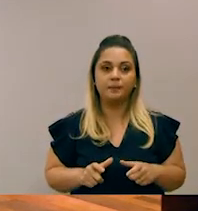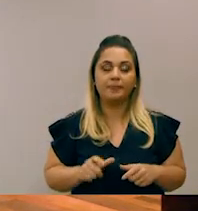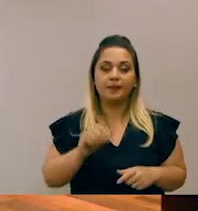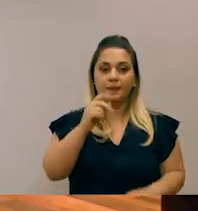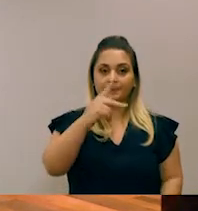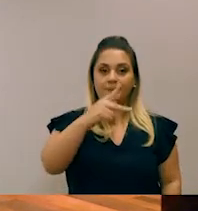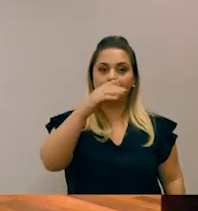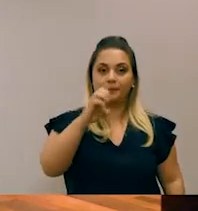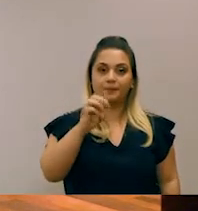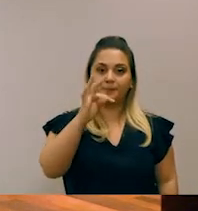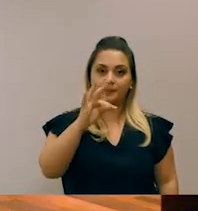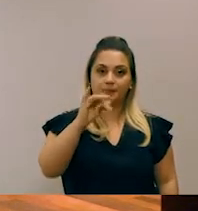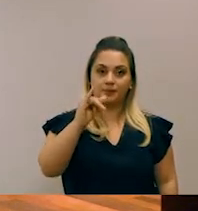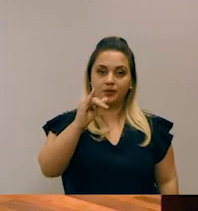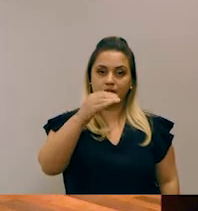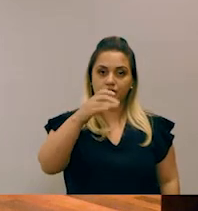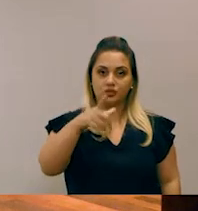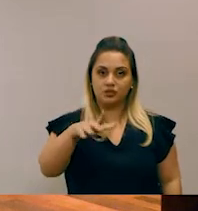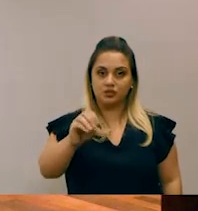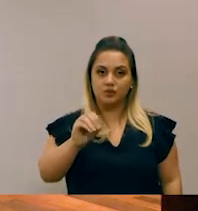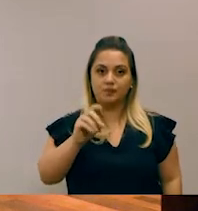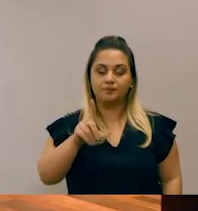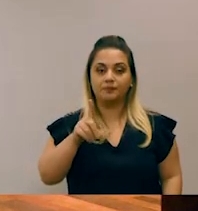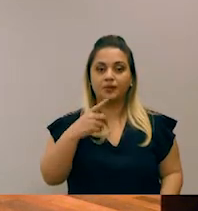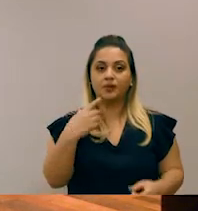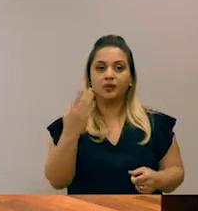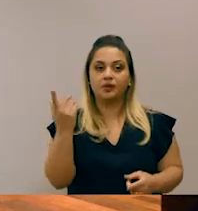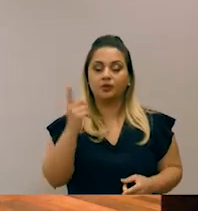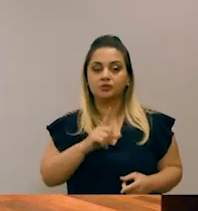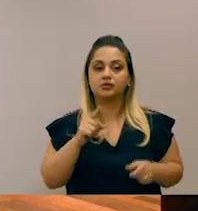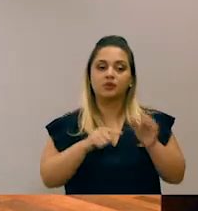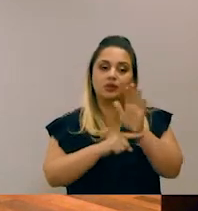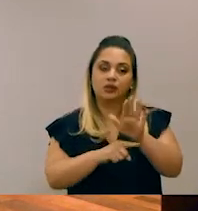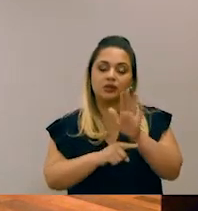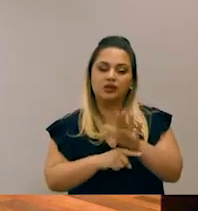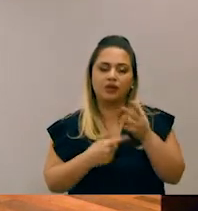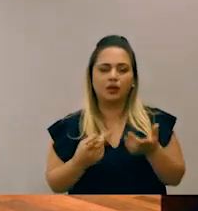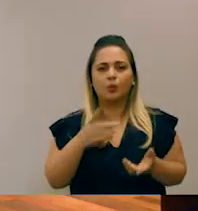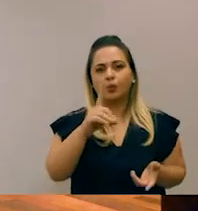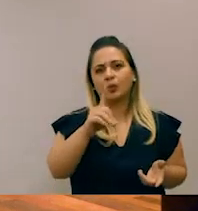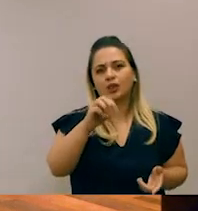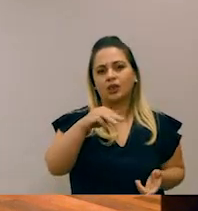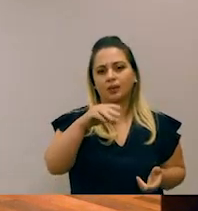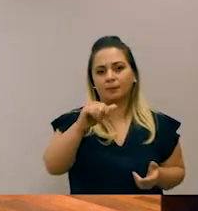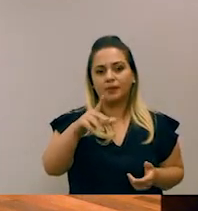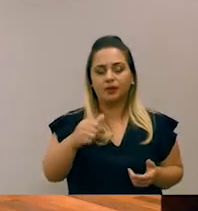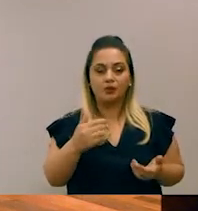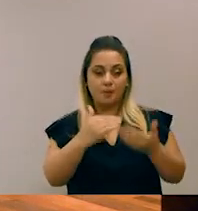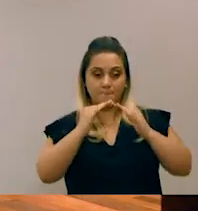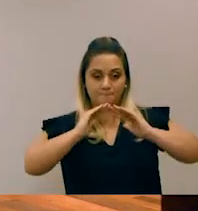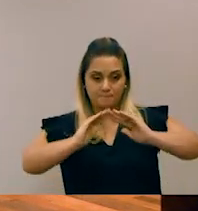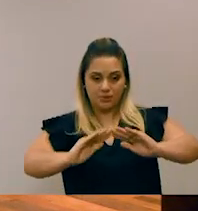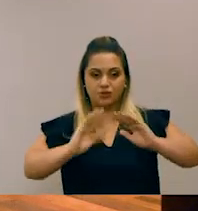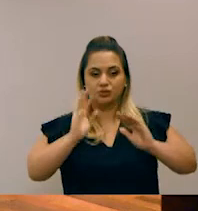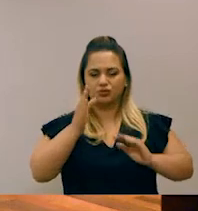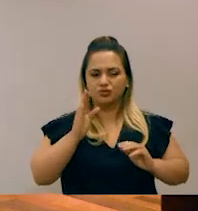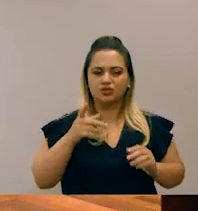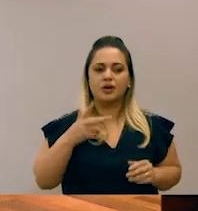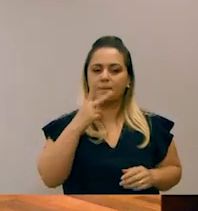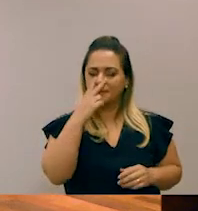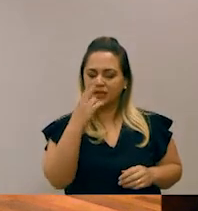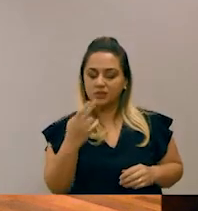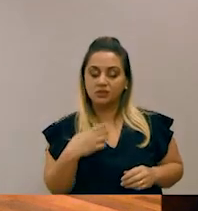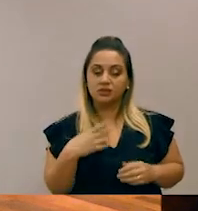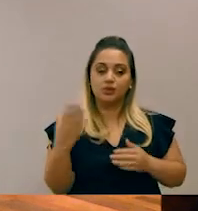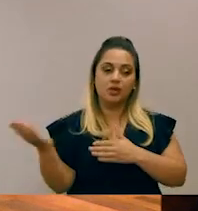repository they have for petitions that have met a similar demand of a similar case and they